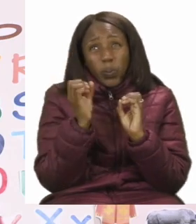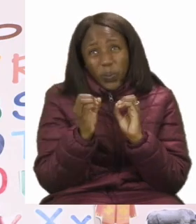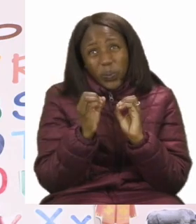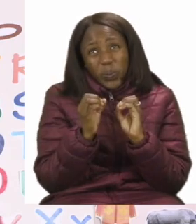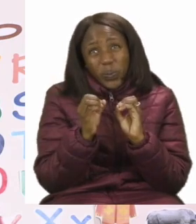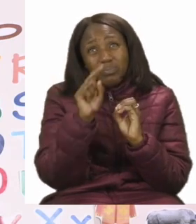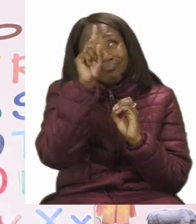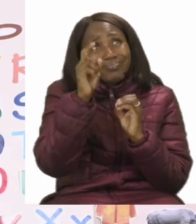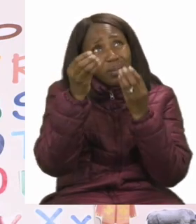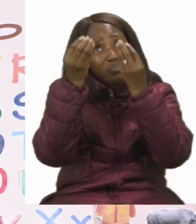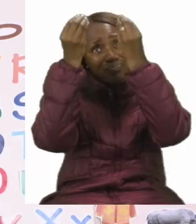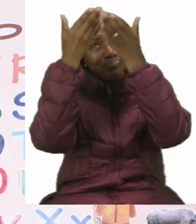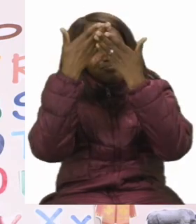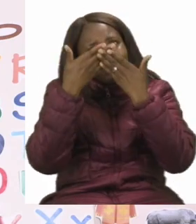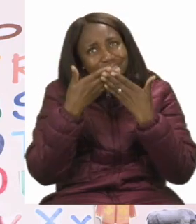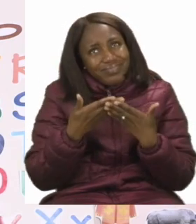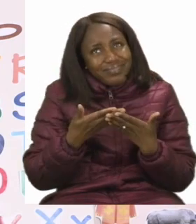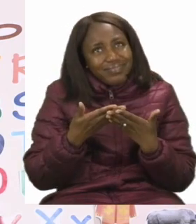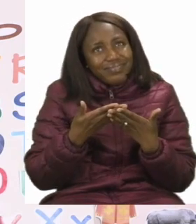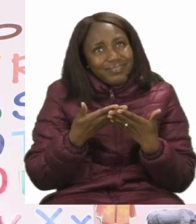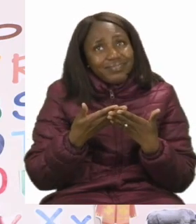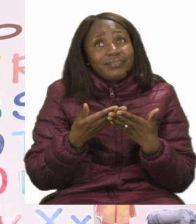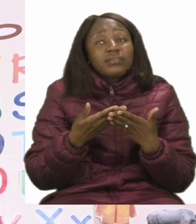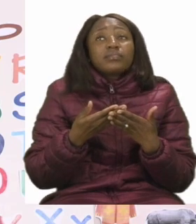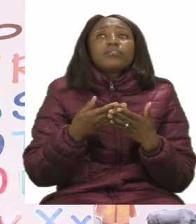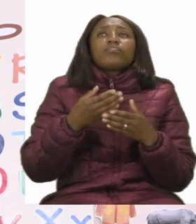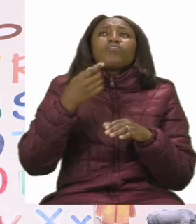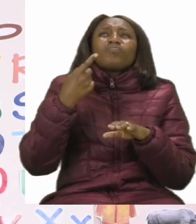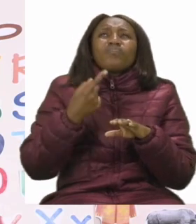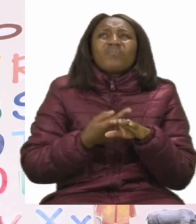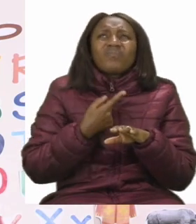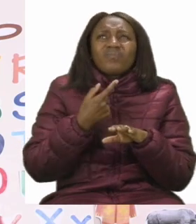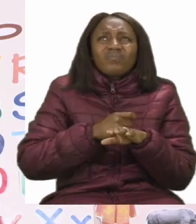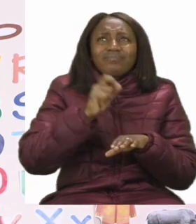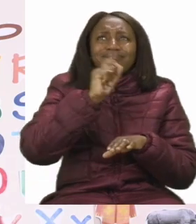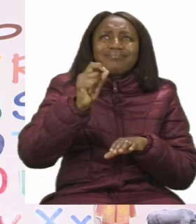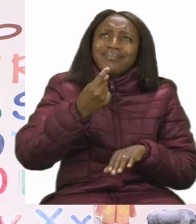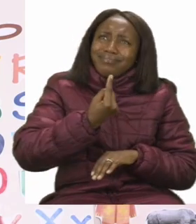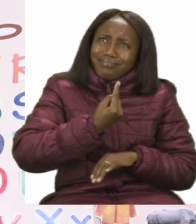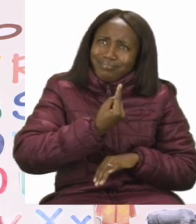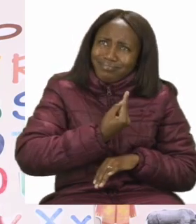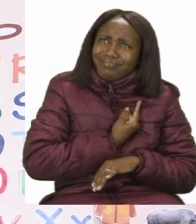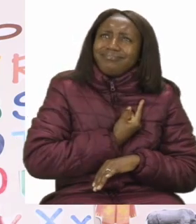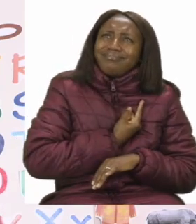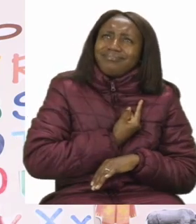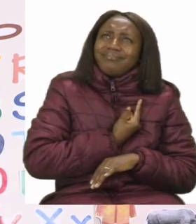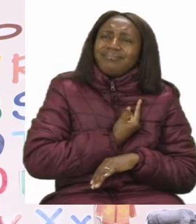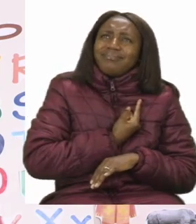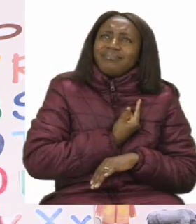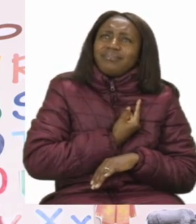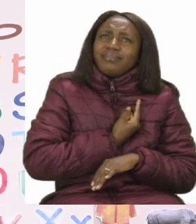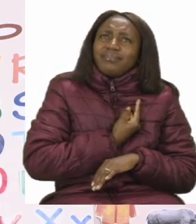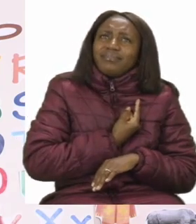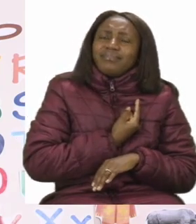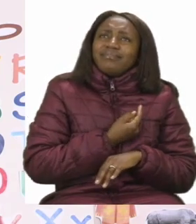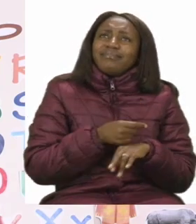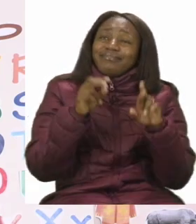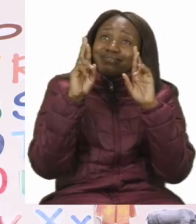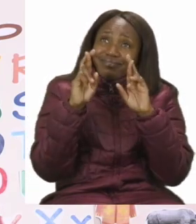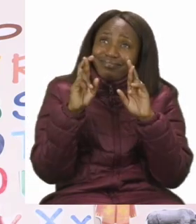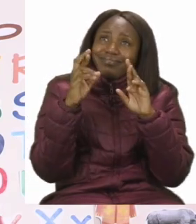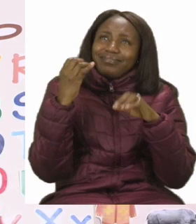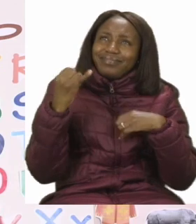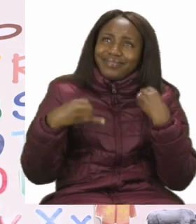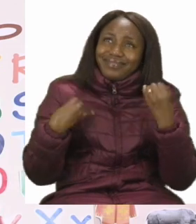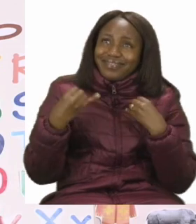always ask for help, but also try to do it on your own first. Now, I hope you will enjoy